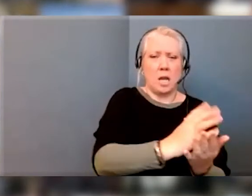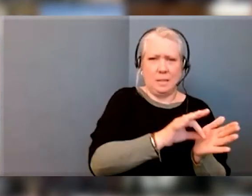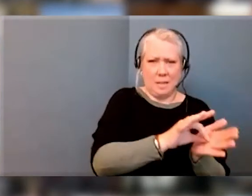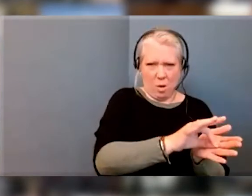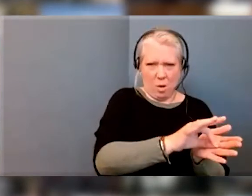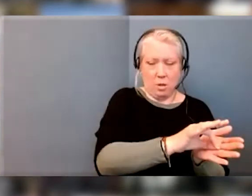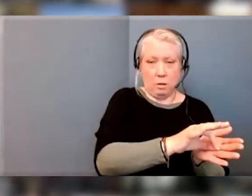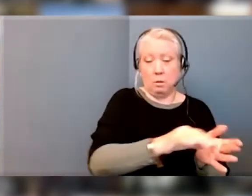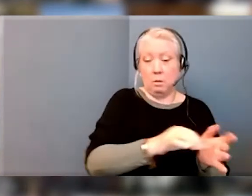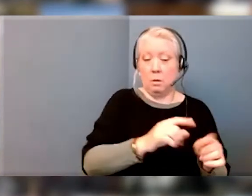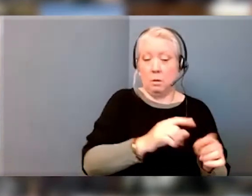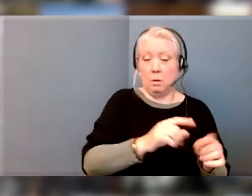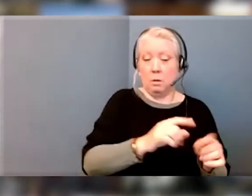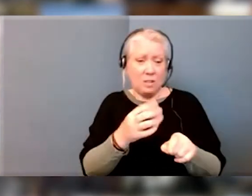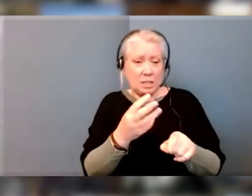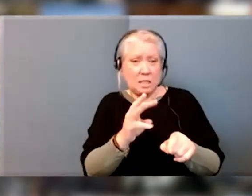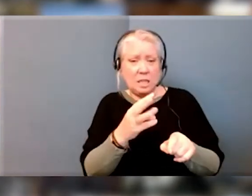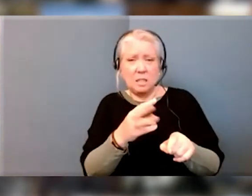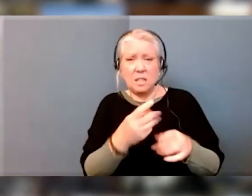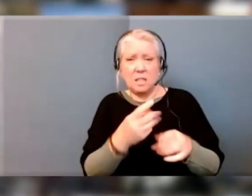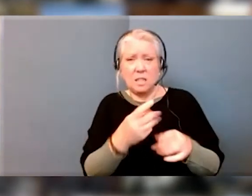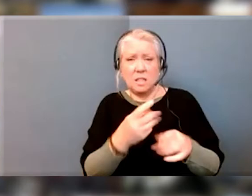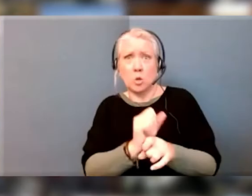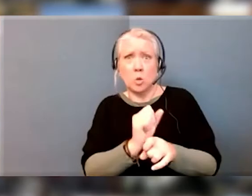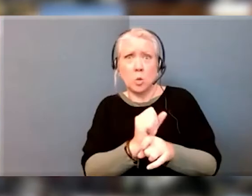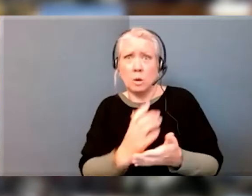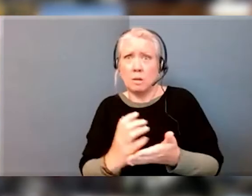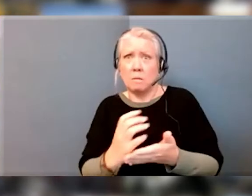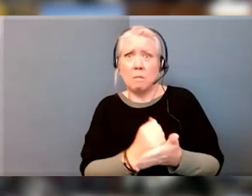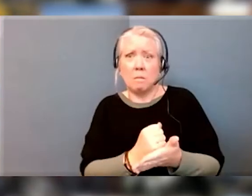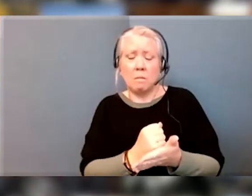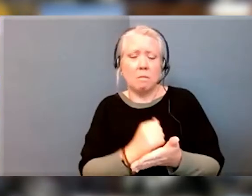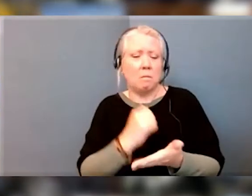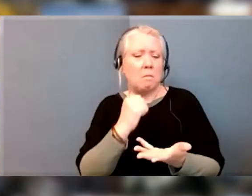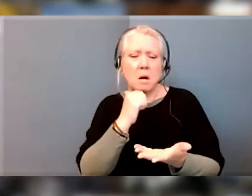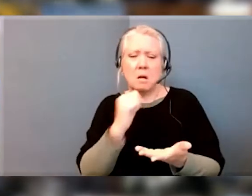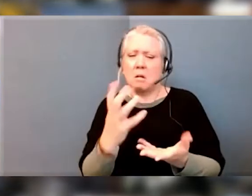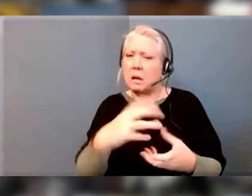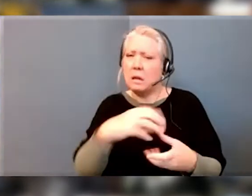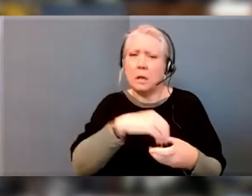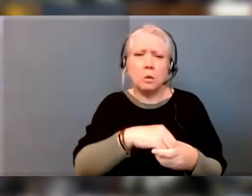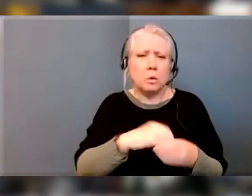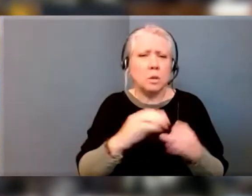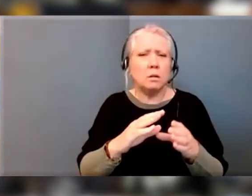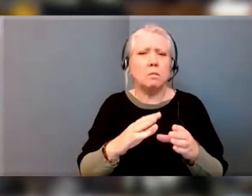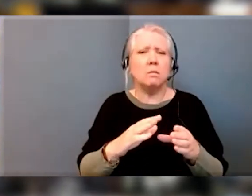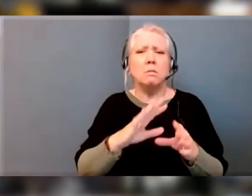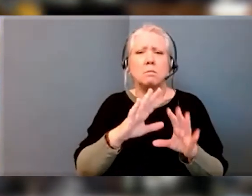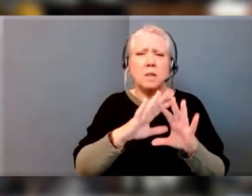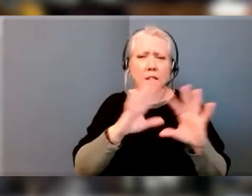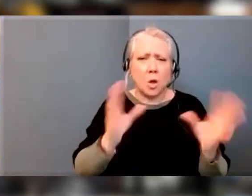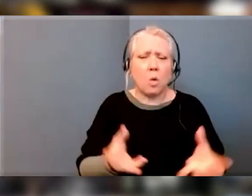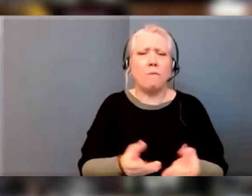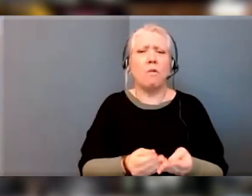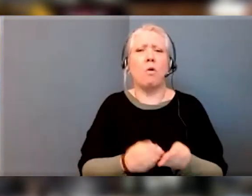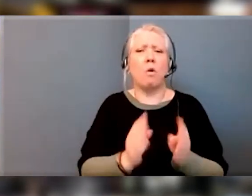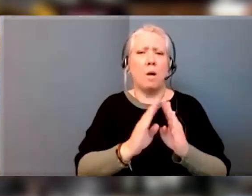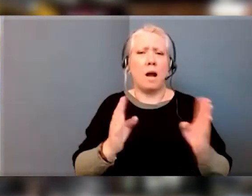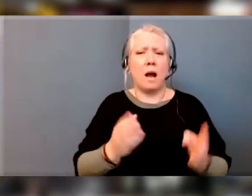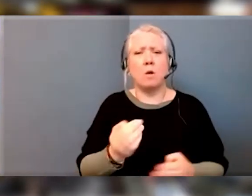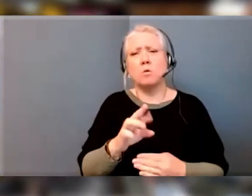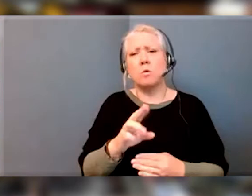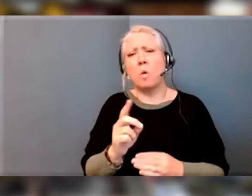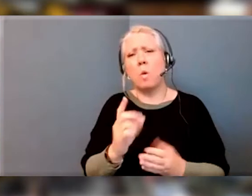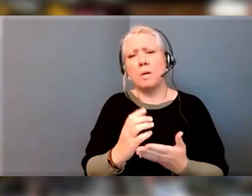in by like a 16-year-old wouldn't be counted in the overall household income. So this means gross